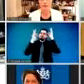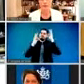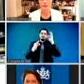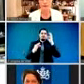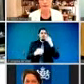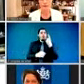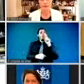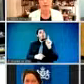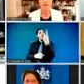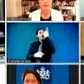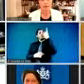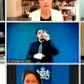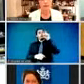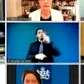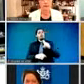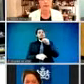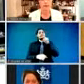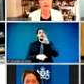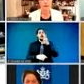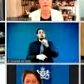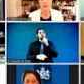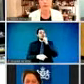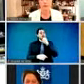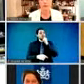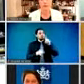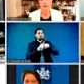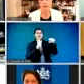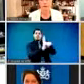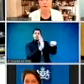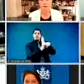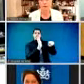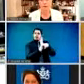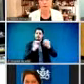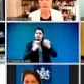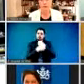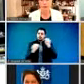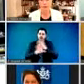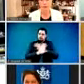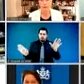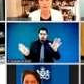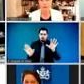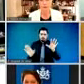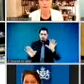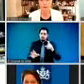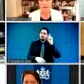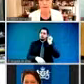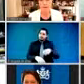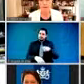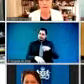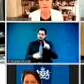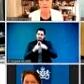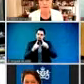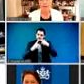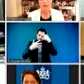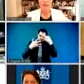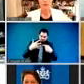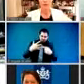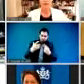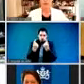and protections to women and women journalists while we're working on that pretty phenomenal social change effort. So for example,